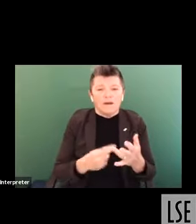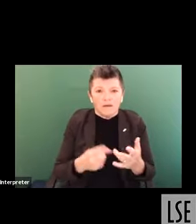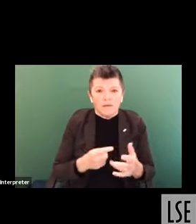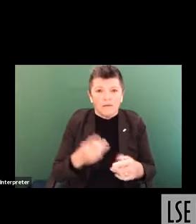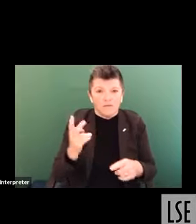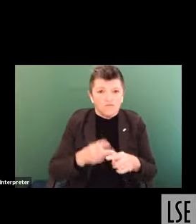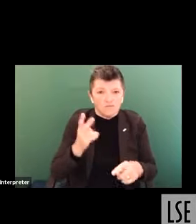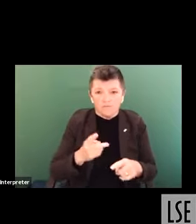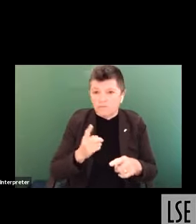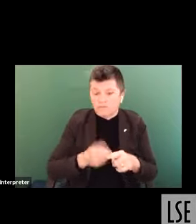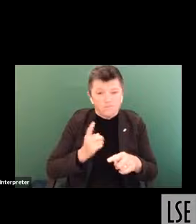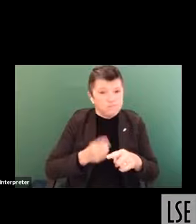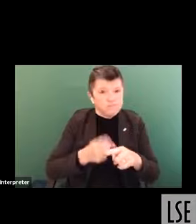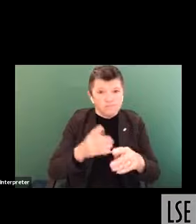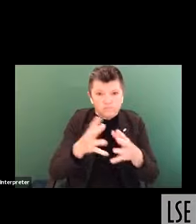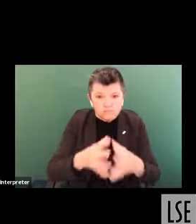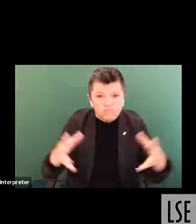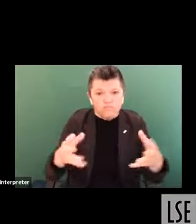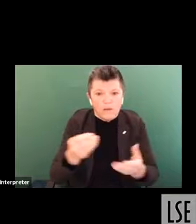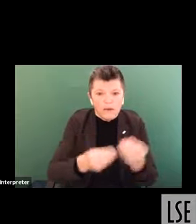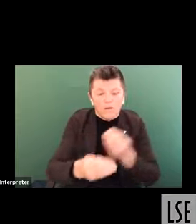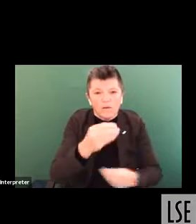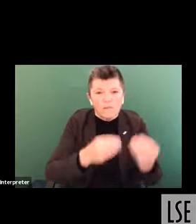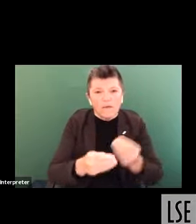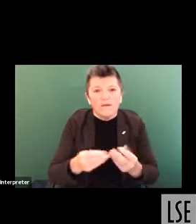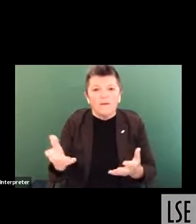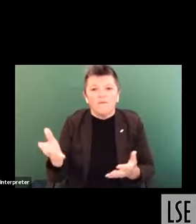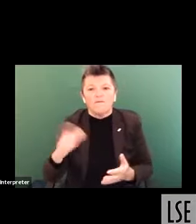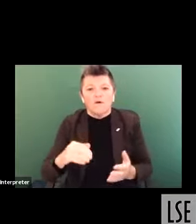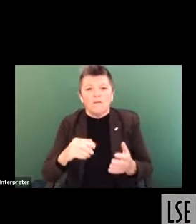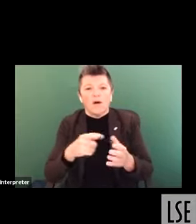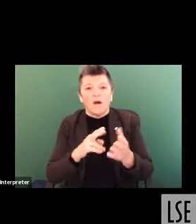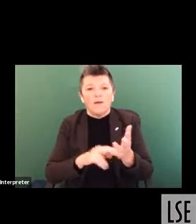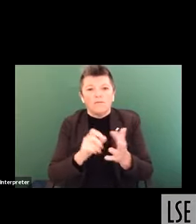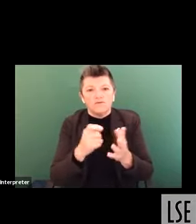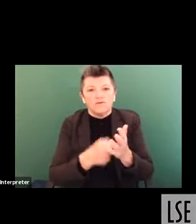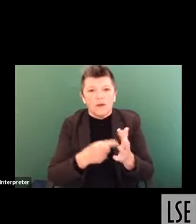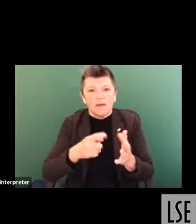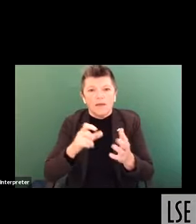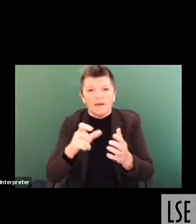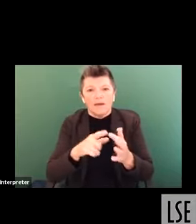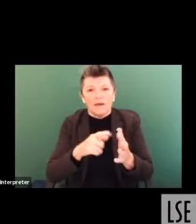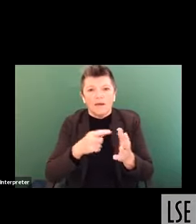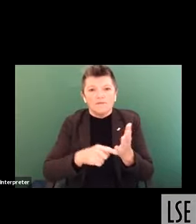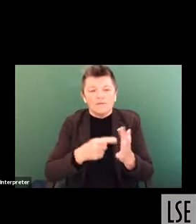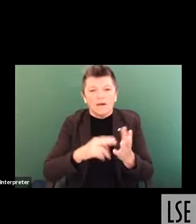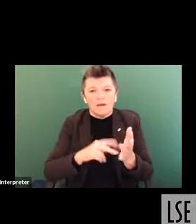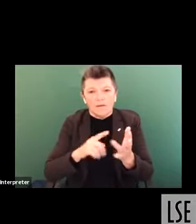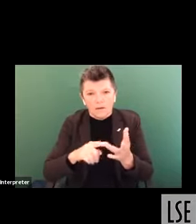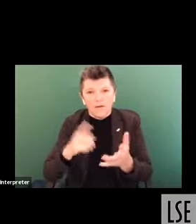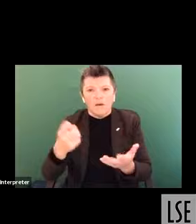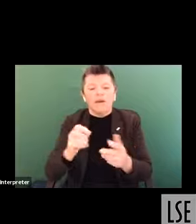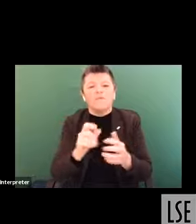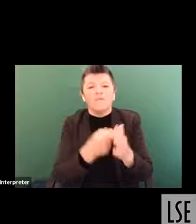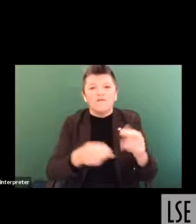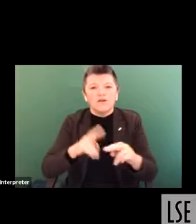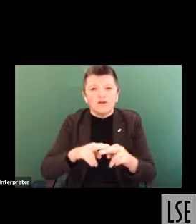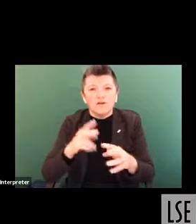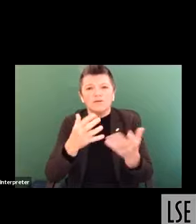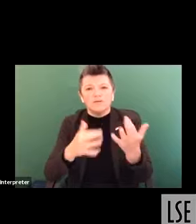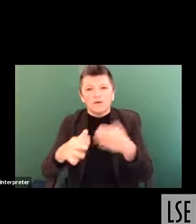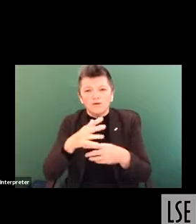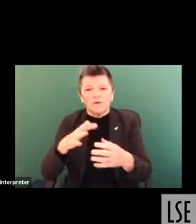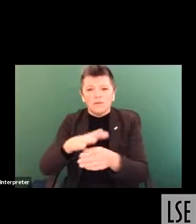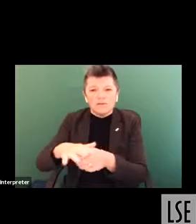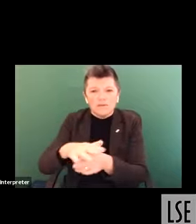economy. And we're going to hear from André Caetano, who's Professor of Sociology and Demography at the Catholic University of Minas